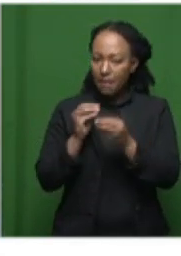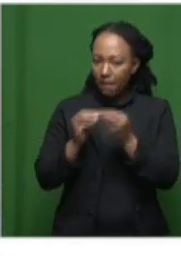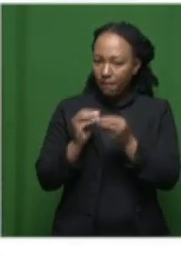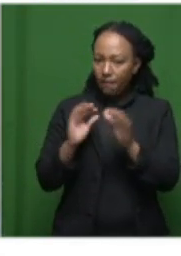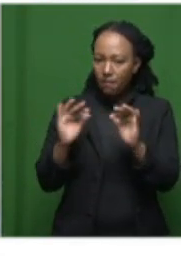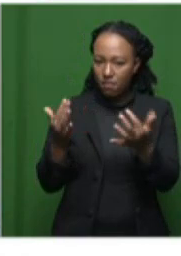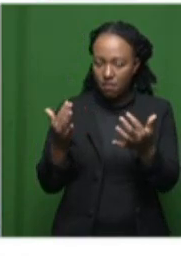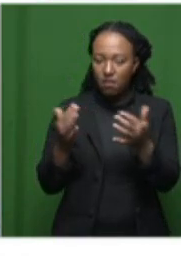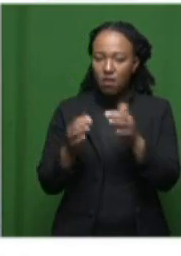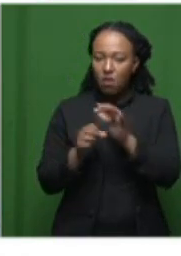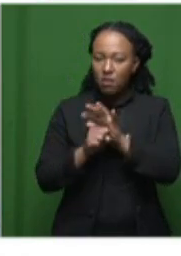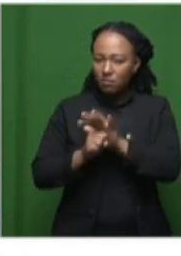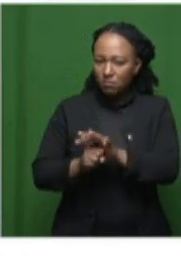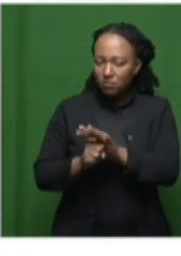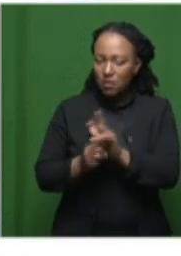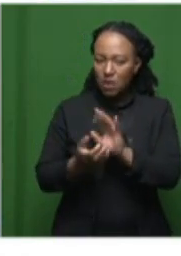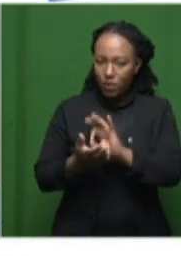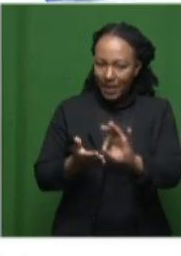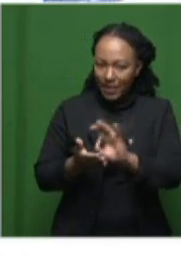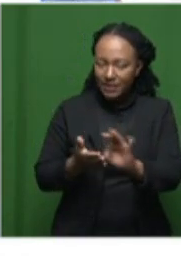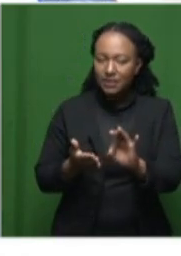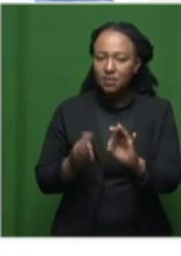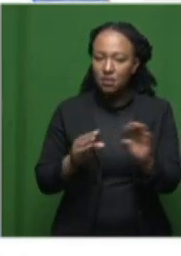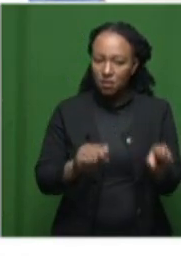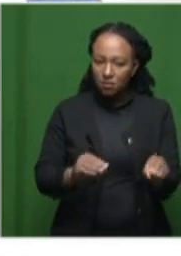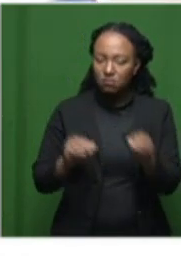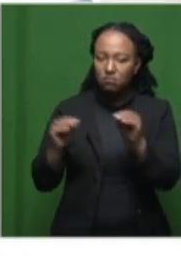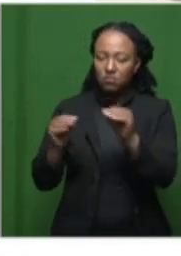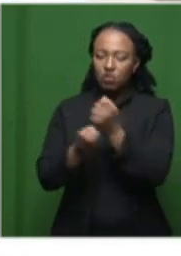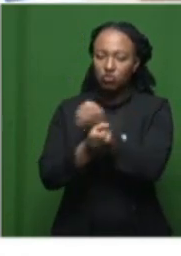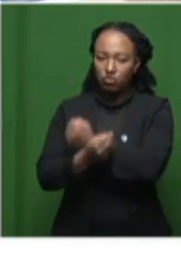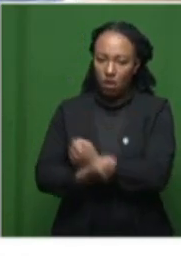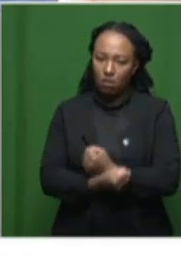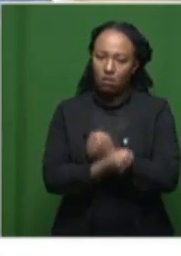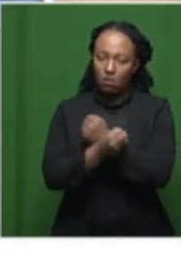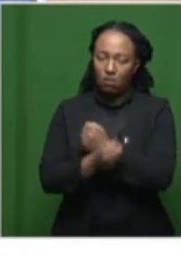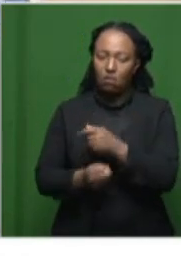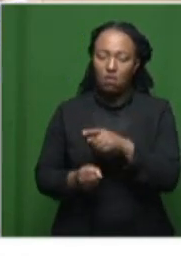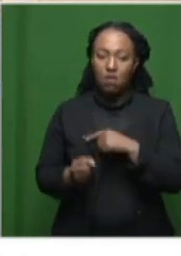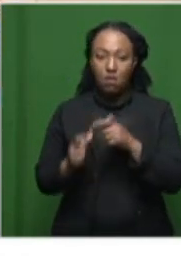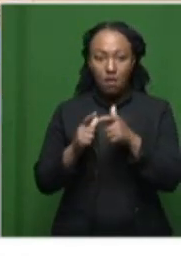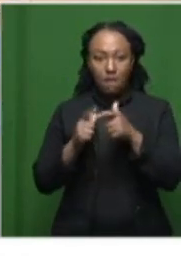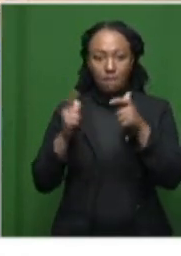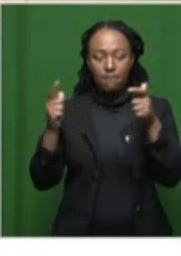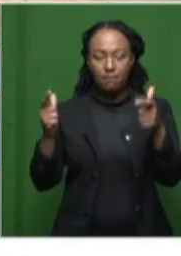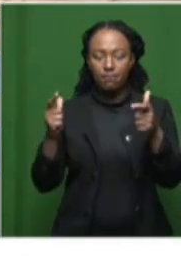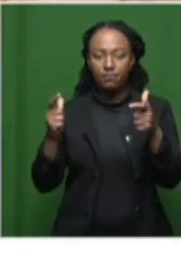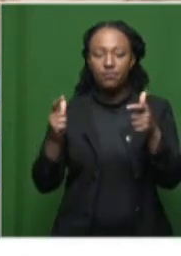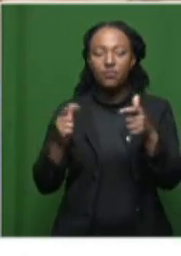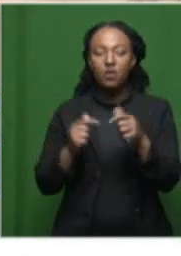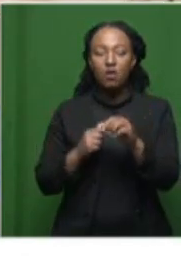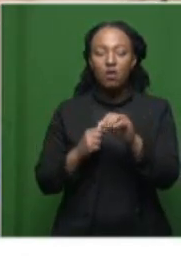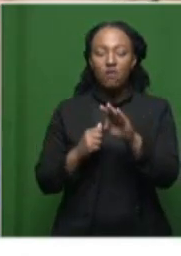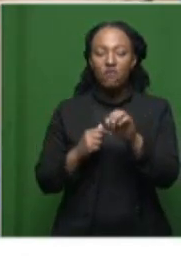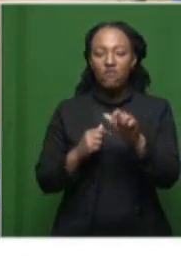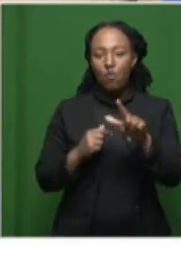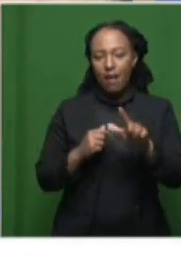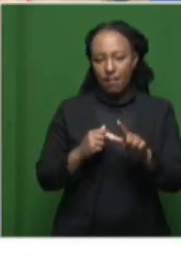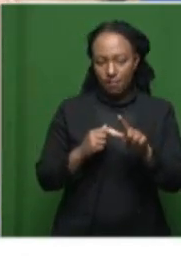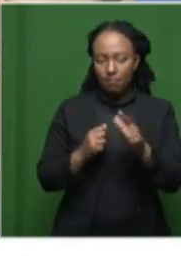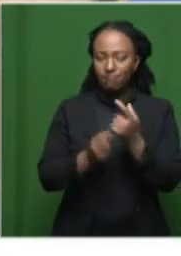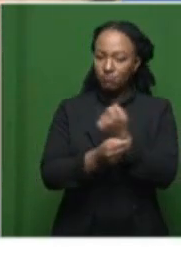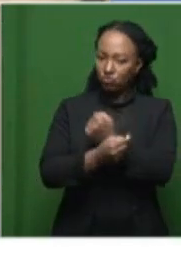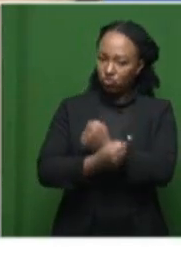can clean the hydrogen, move it onto the truck, and we have a rather large fuel cell on the truck that harnesses